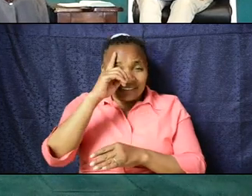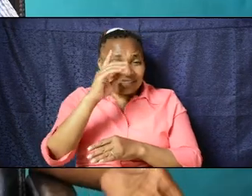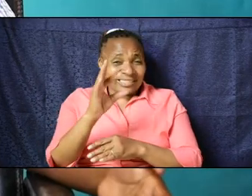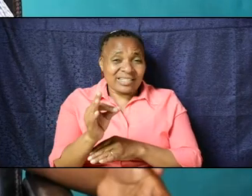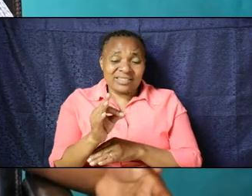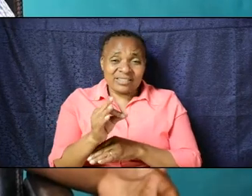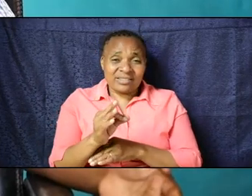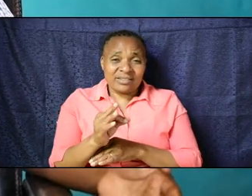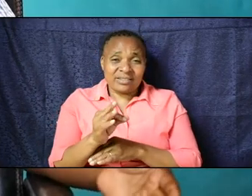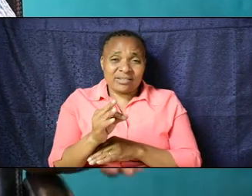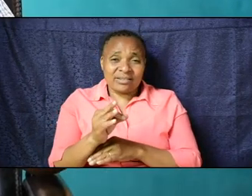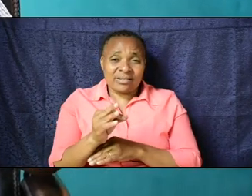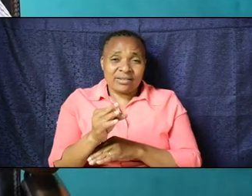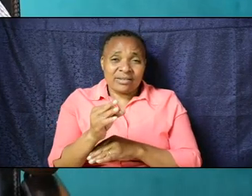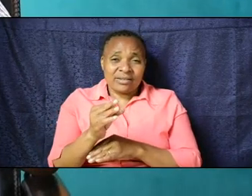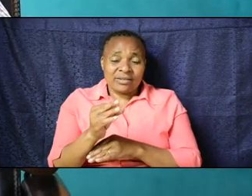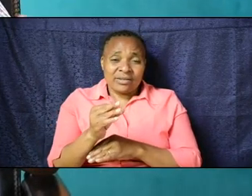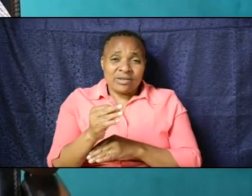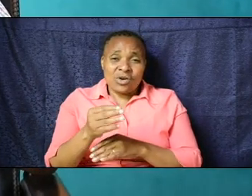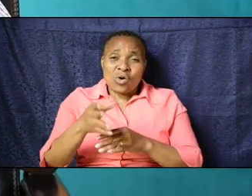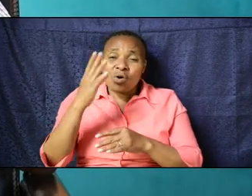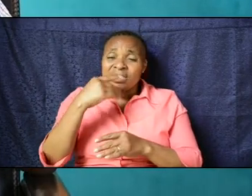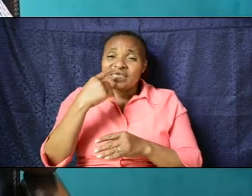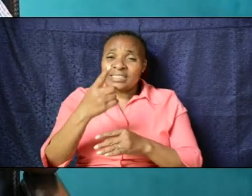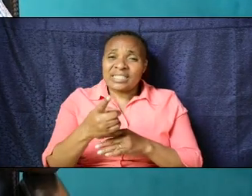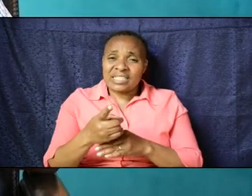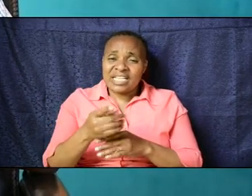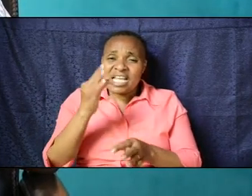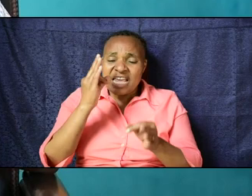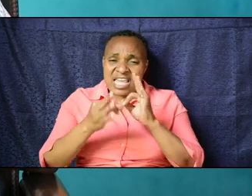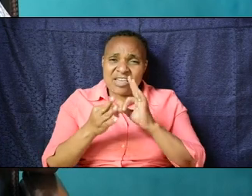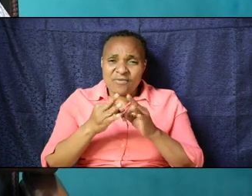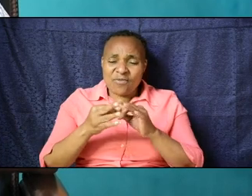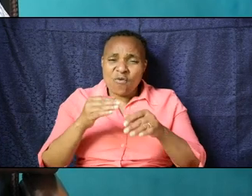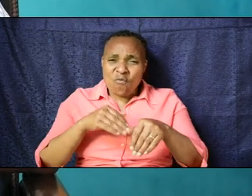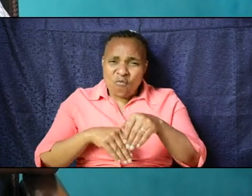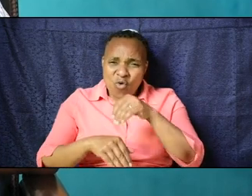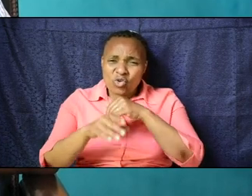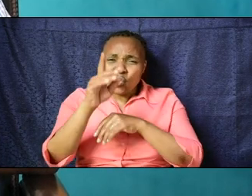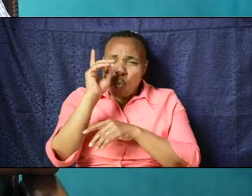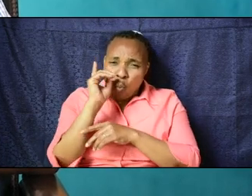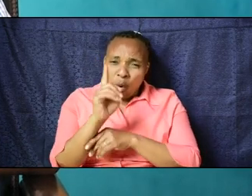Grace said that if they hadn't just followed